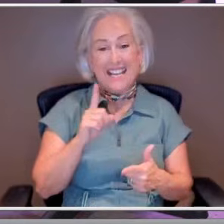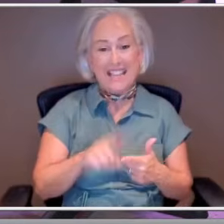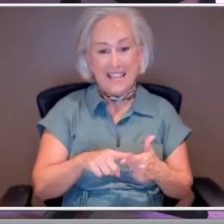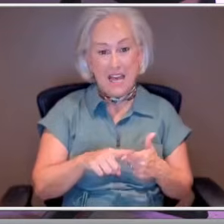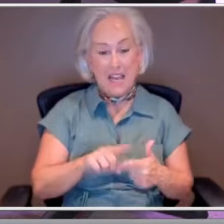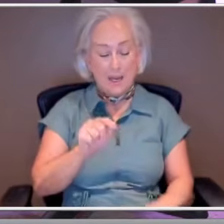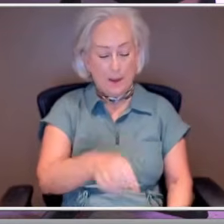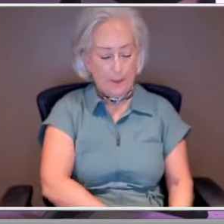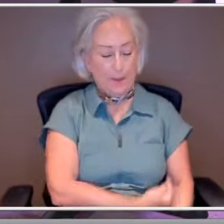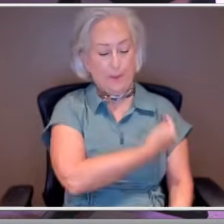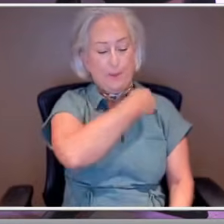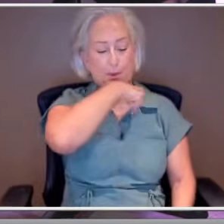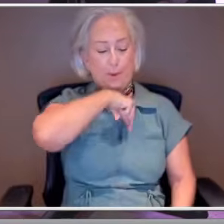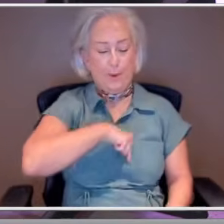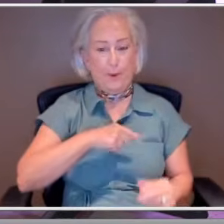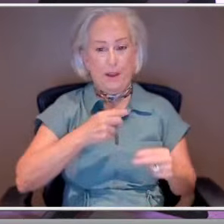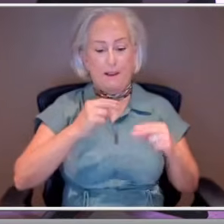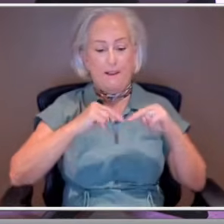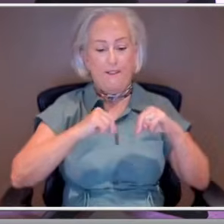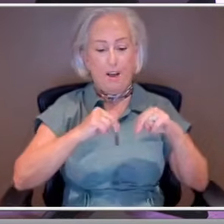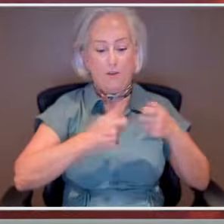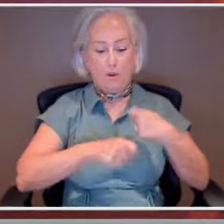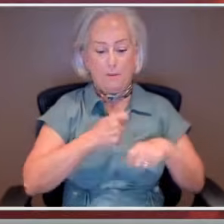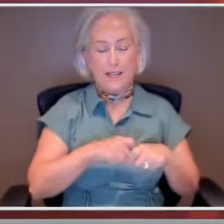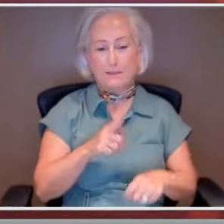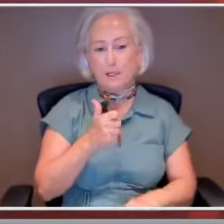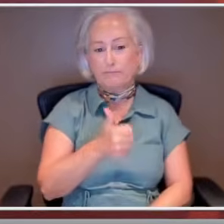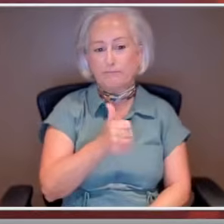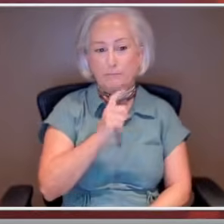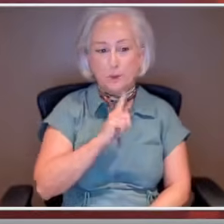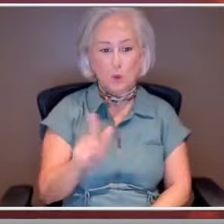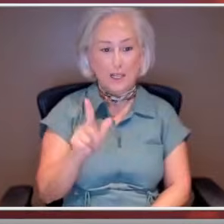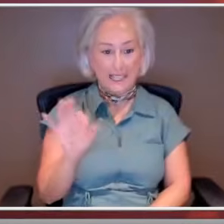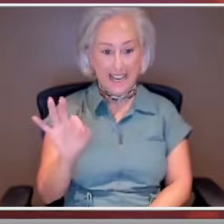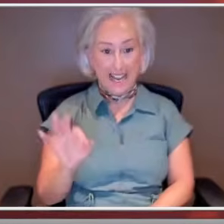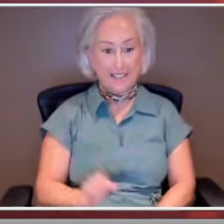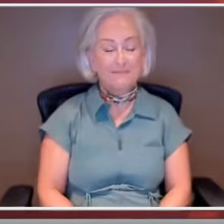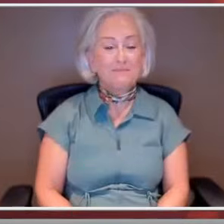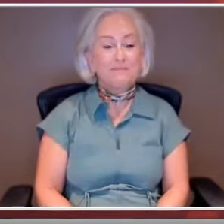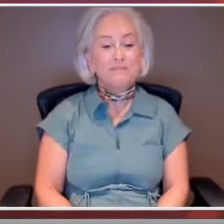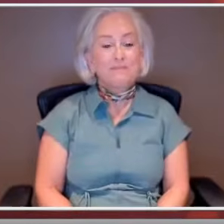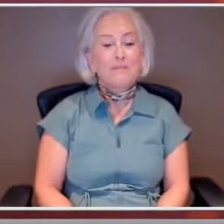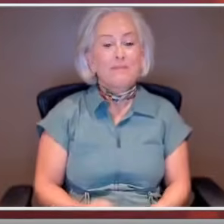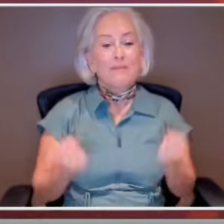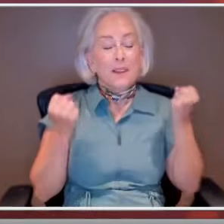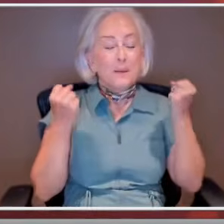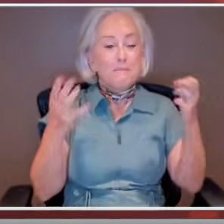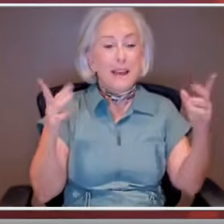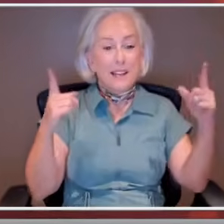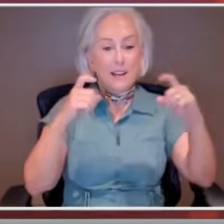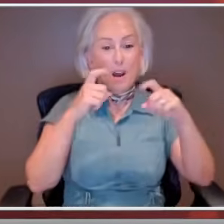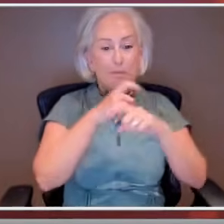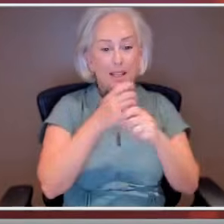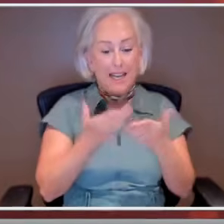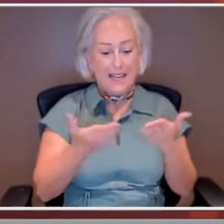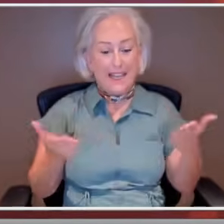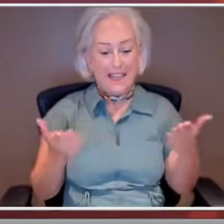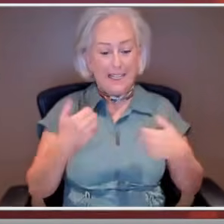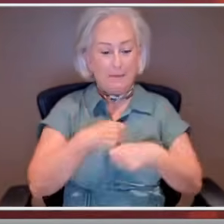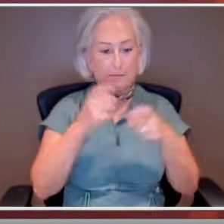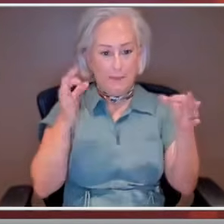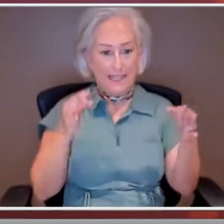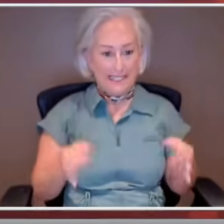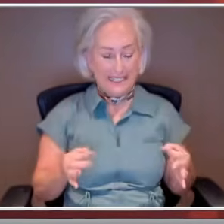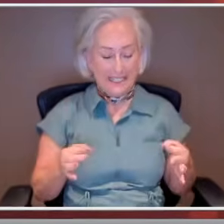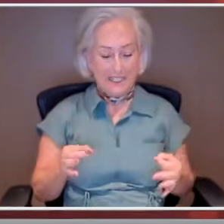when he's 29? Dr. Surface? Yeah, there's a lot of complicated stuff that goes into that decision, and actually Dr. Zorn